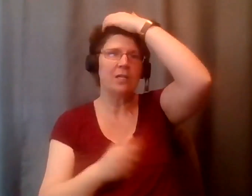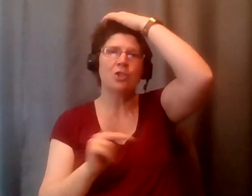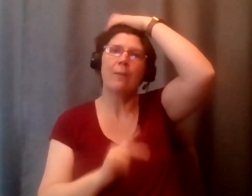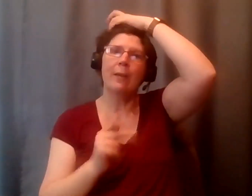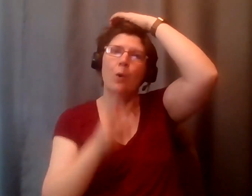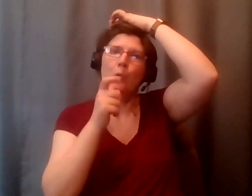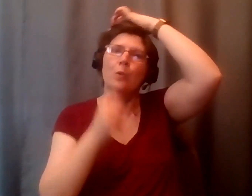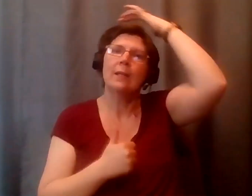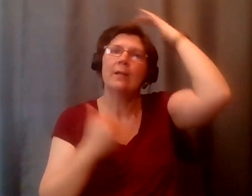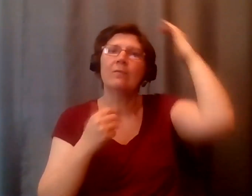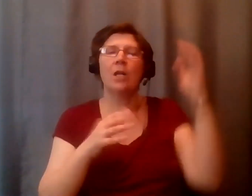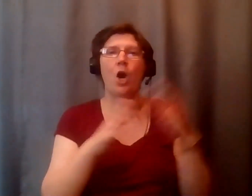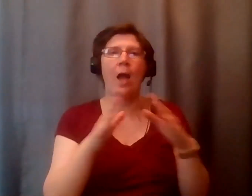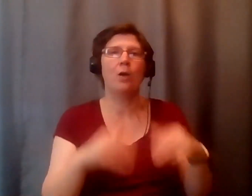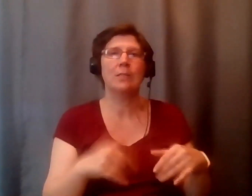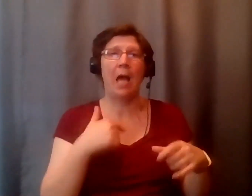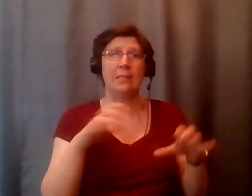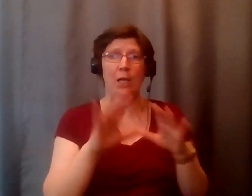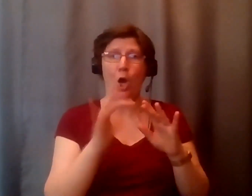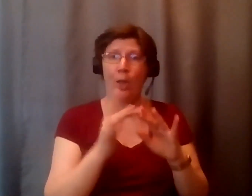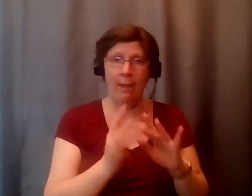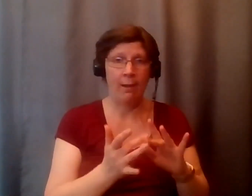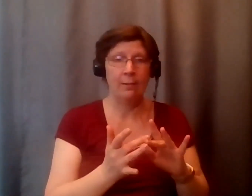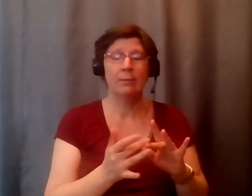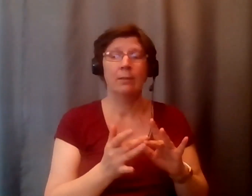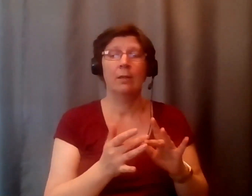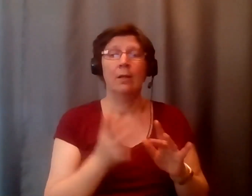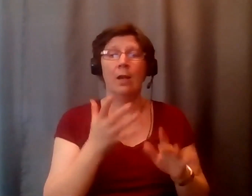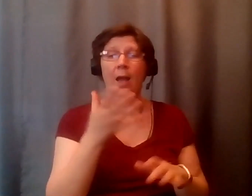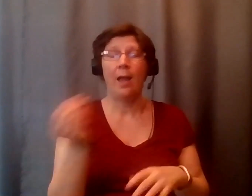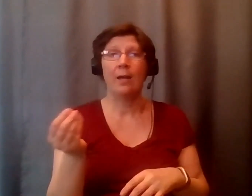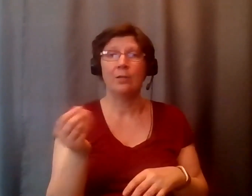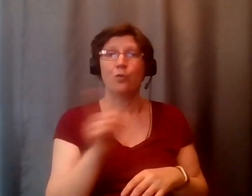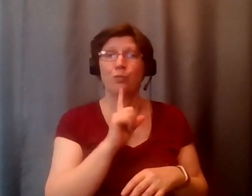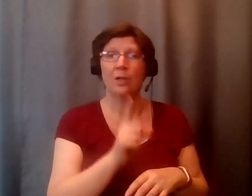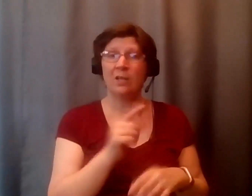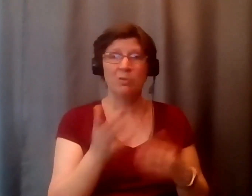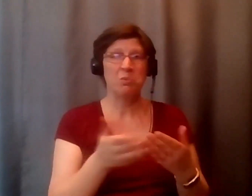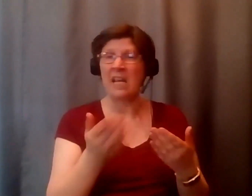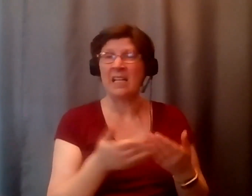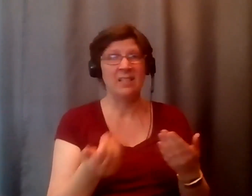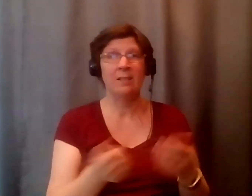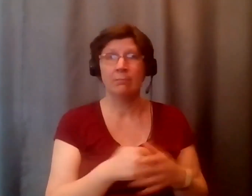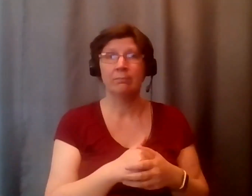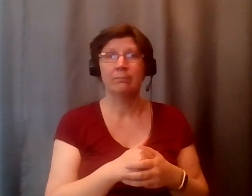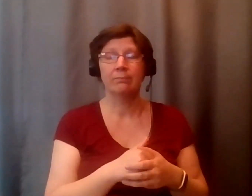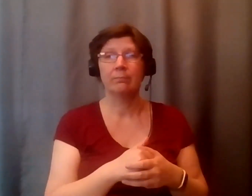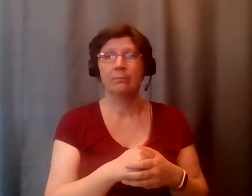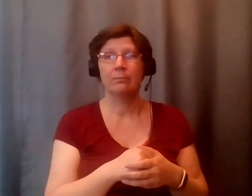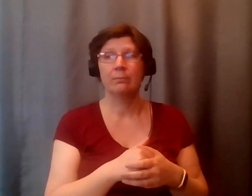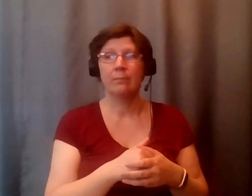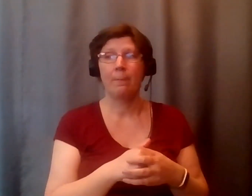lived in our house. I did it online, and it was pretty easy.